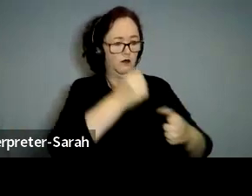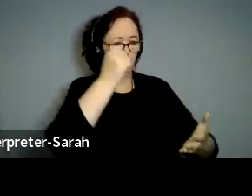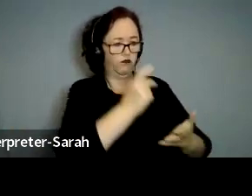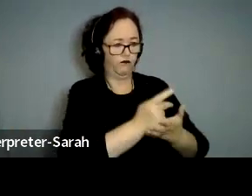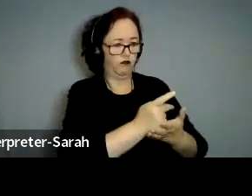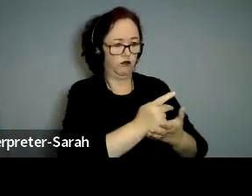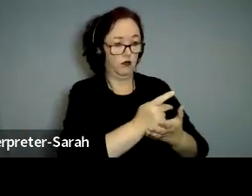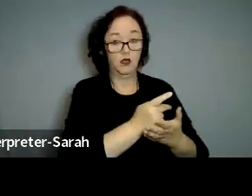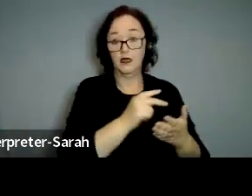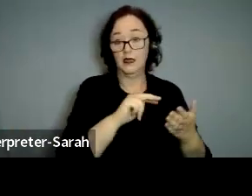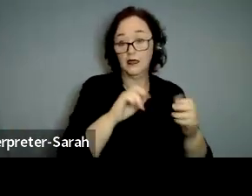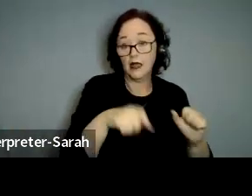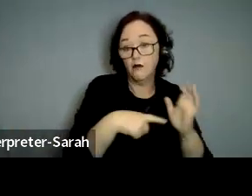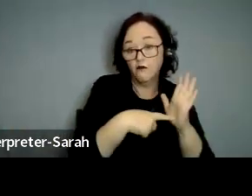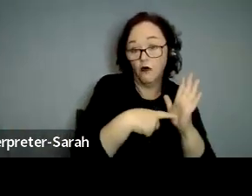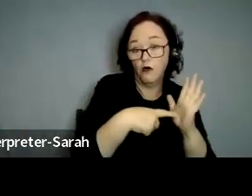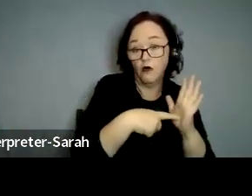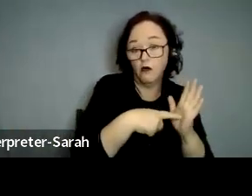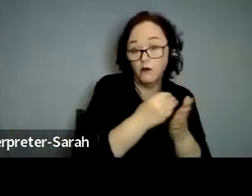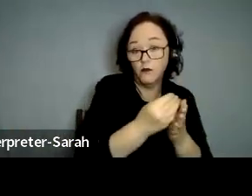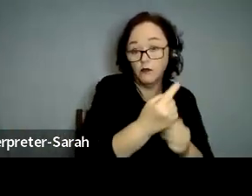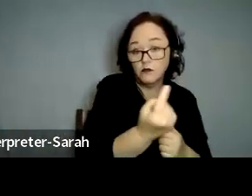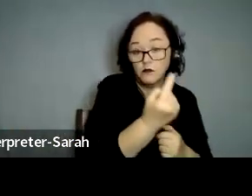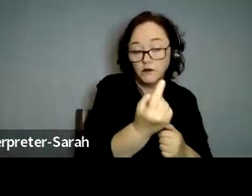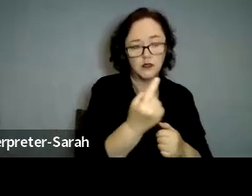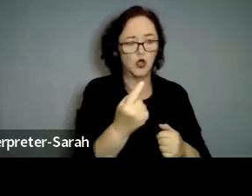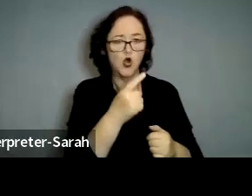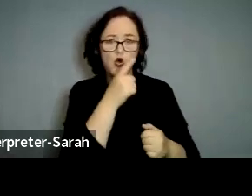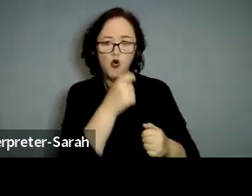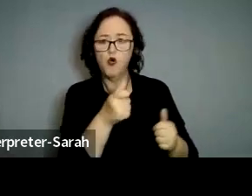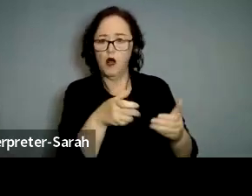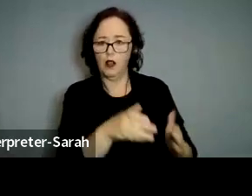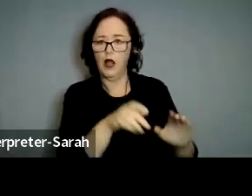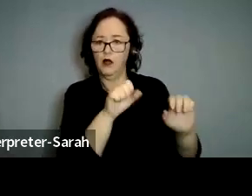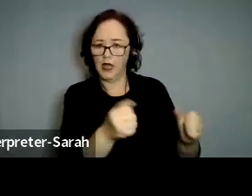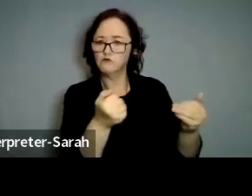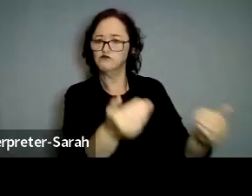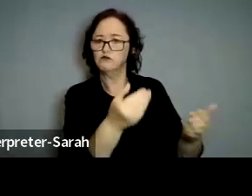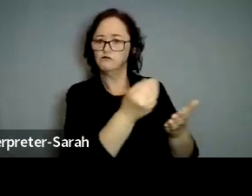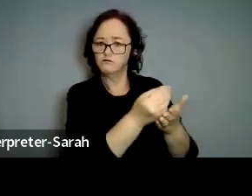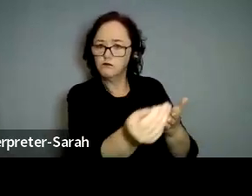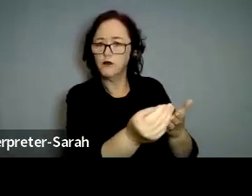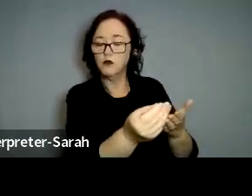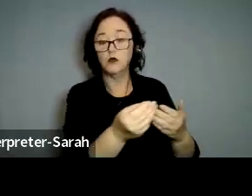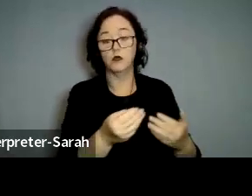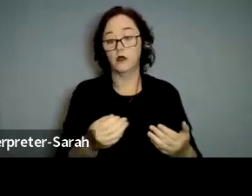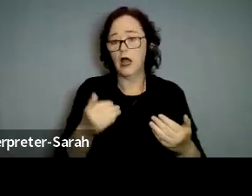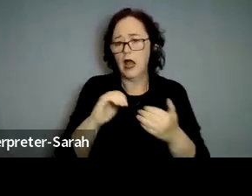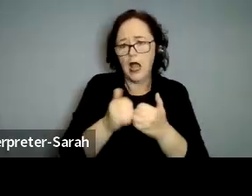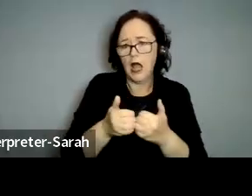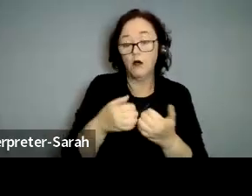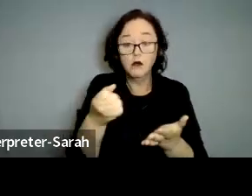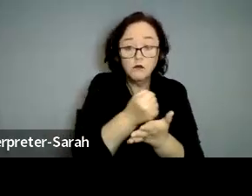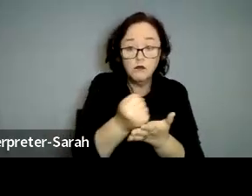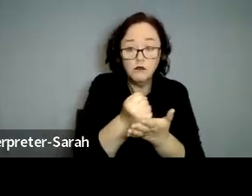Is it not? Who is allowed to make a purchase and what mechanism are they using? Is it a credit card? Do they have to pay out of pocket and